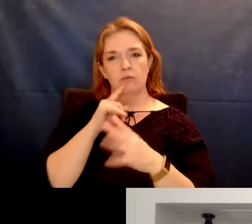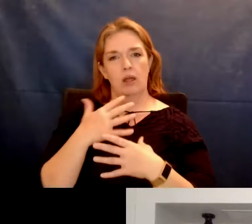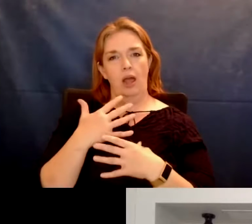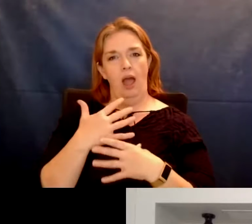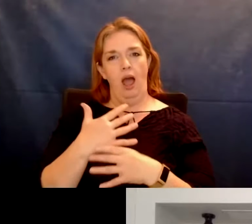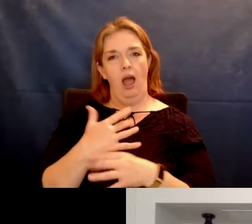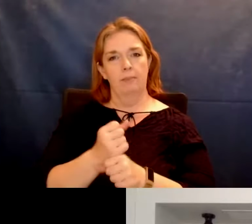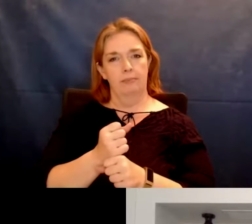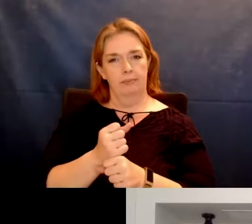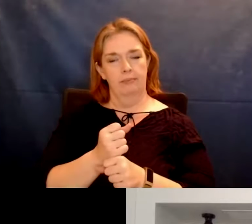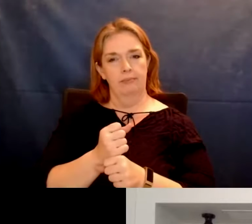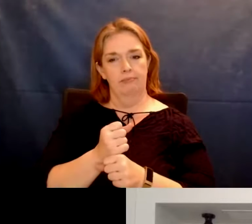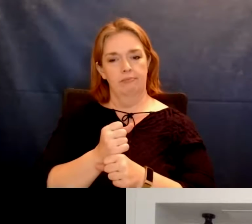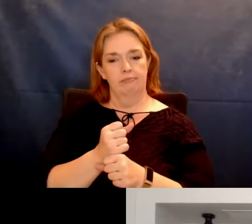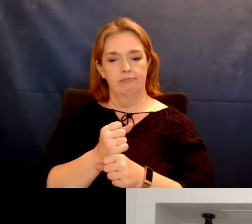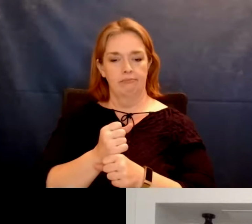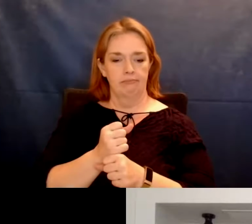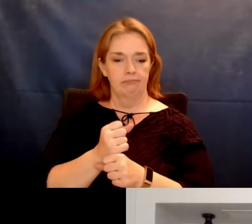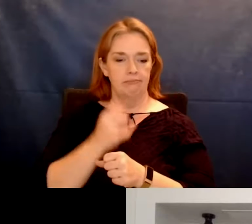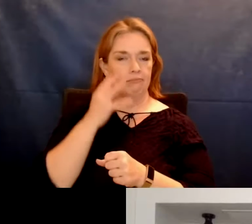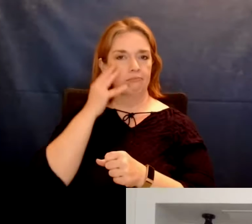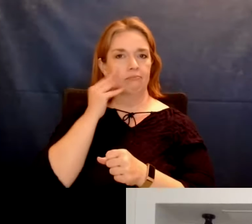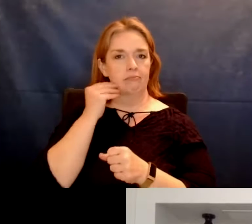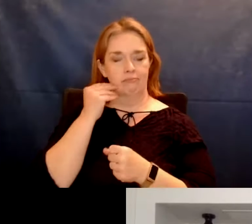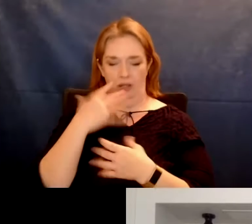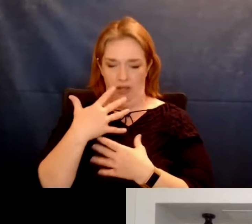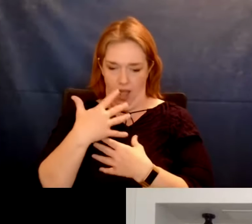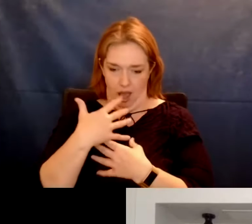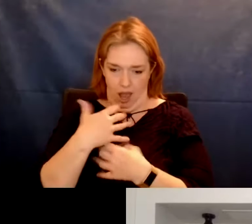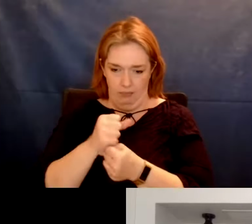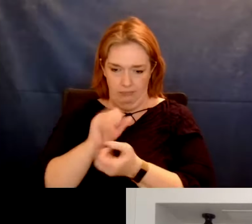package in a way the